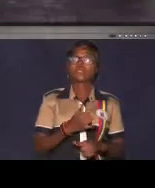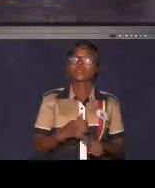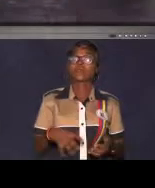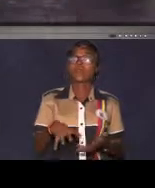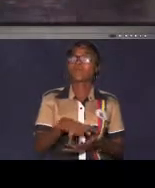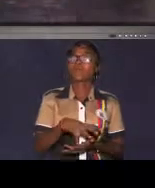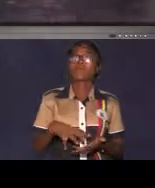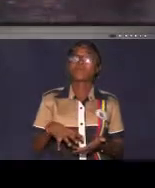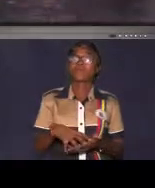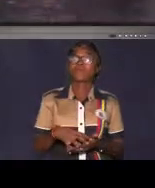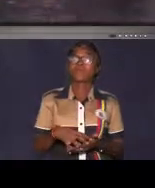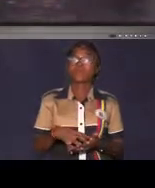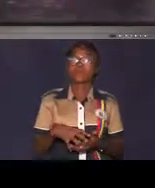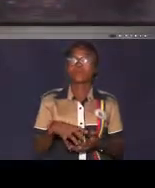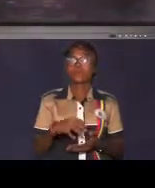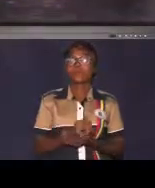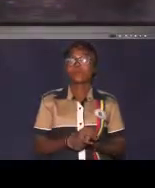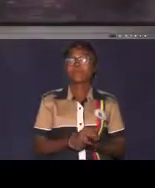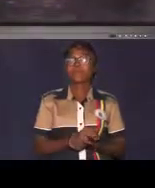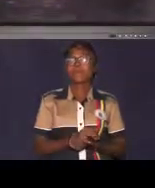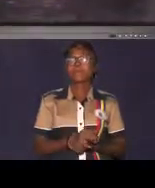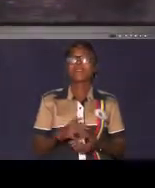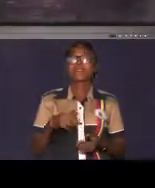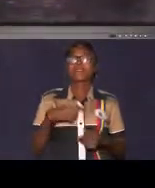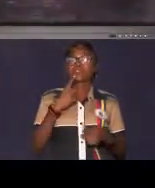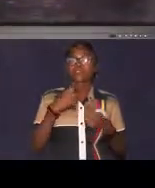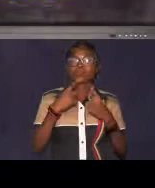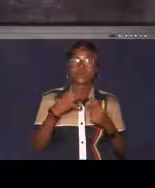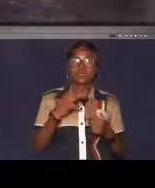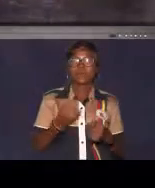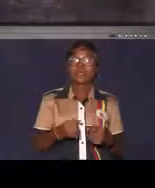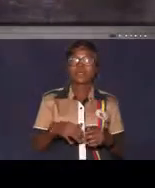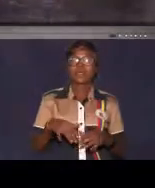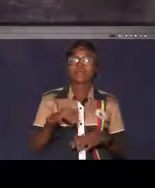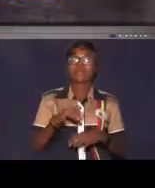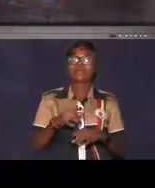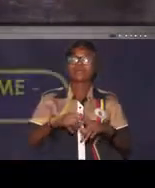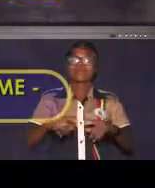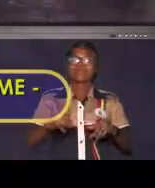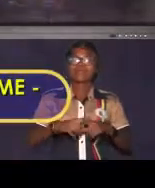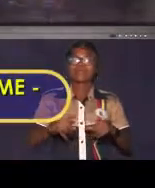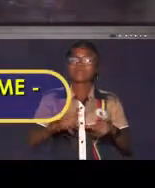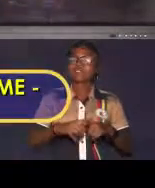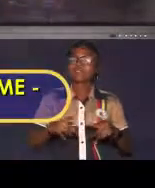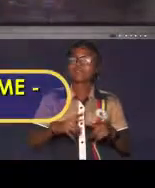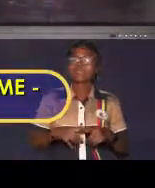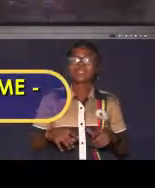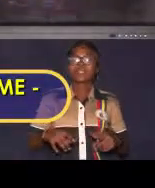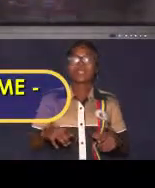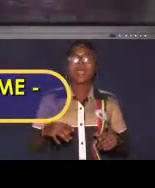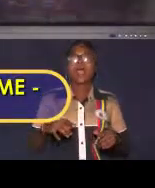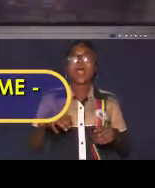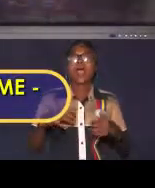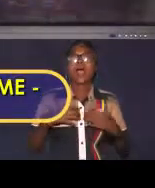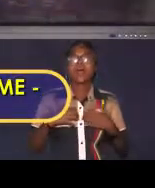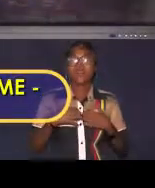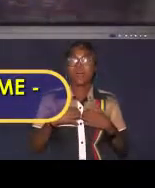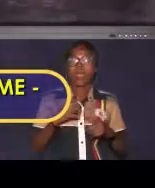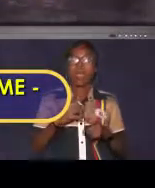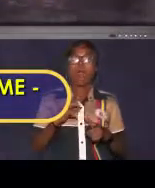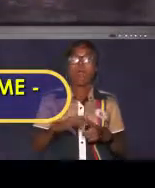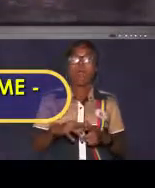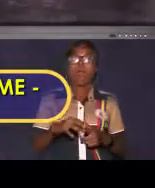don't get confused. Species biologically refers to a set of animals or